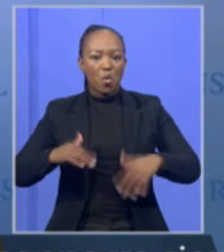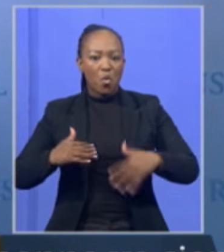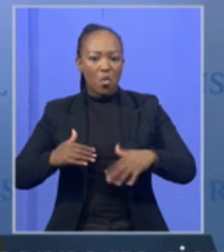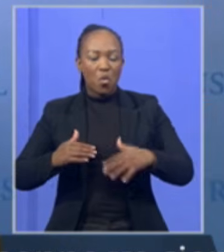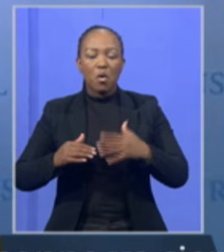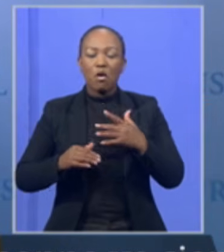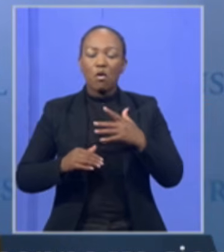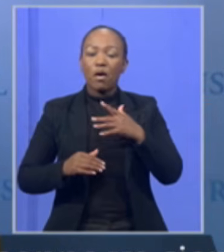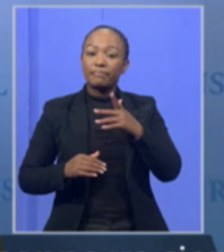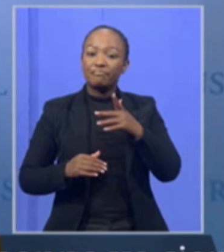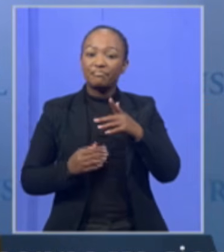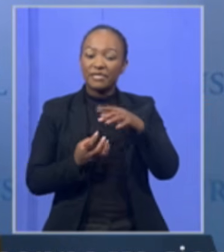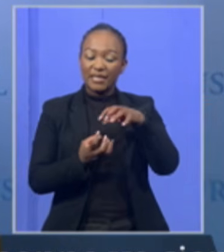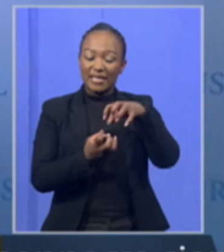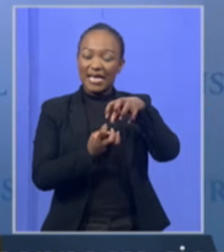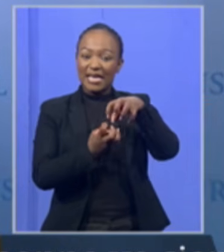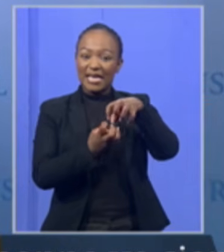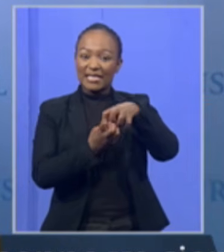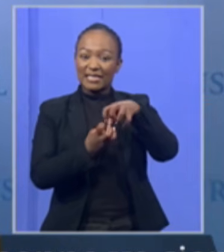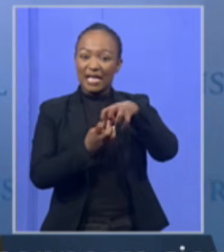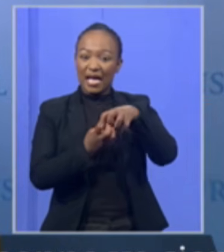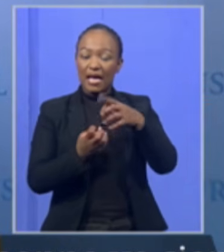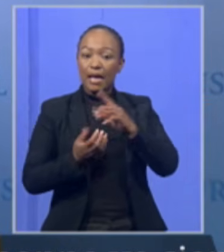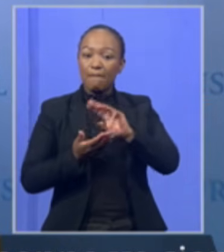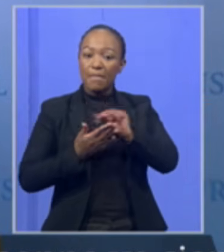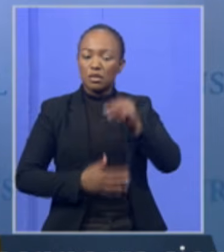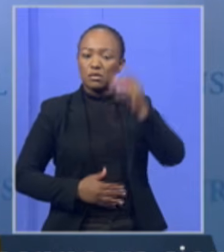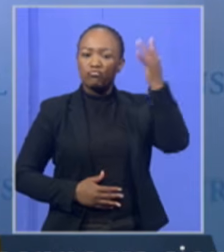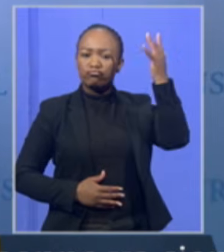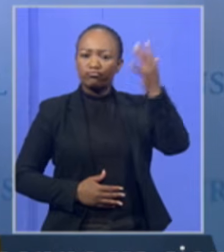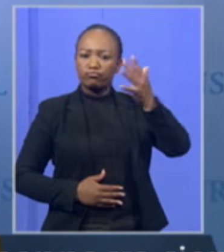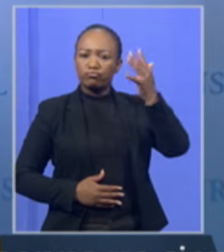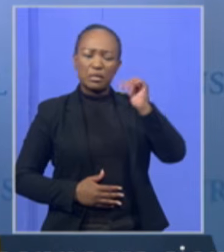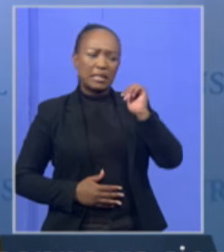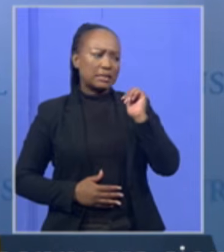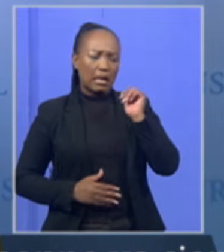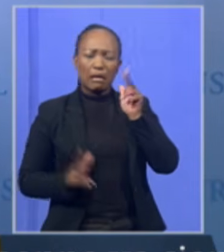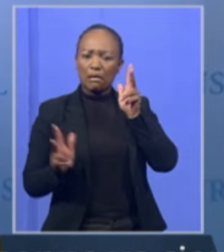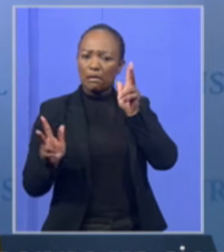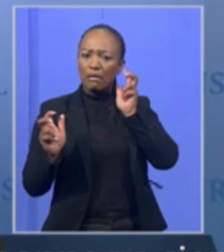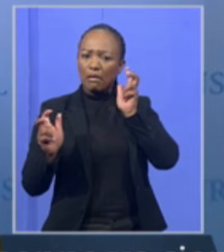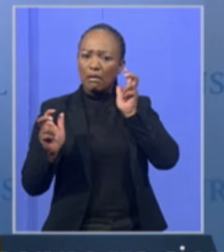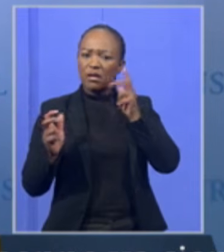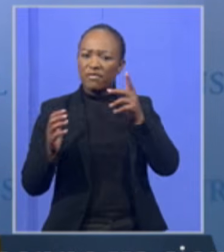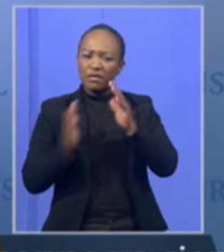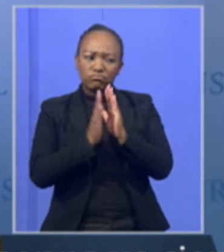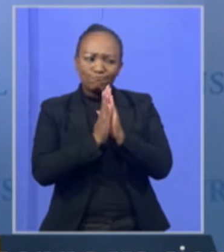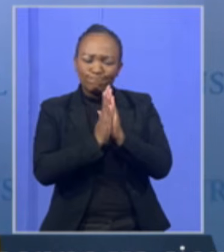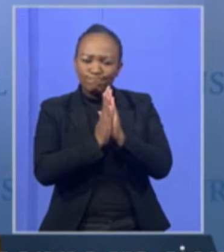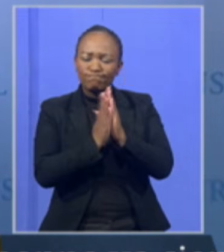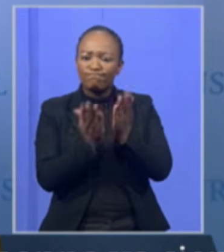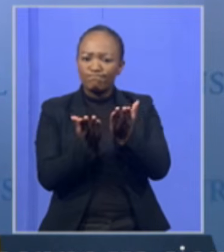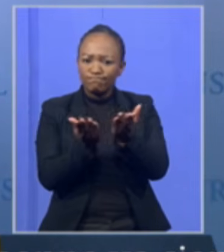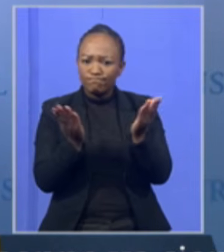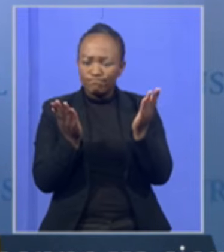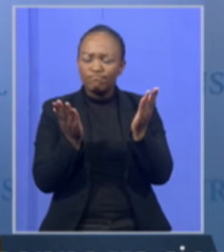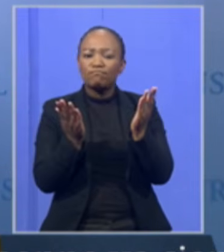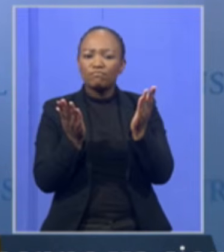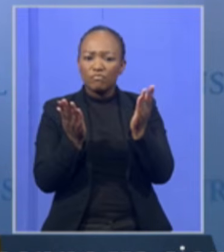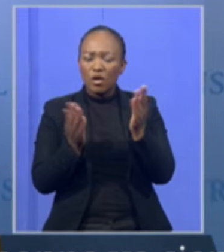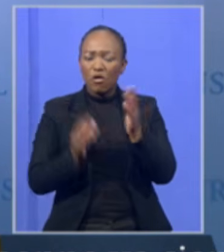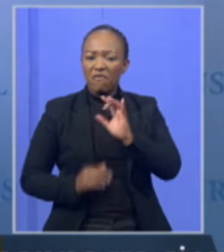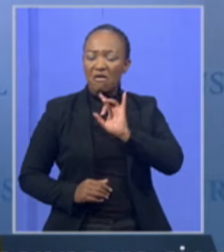Easter message delivered just yesterday. He appealed for us not to yield, as he called it, to the logic of